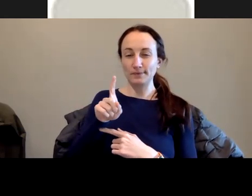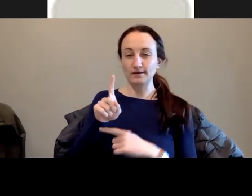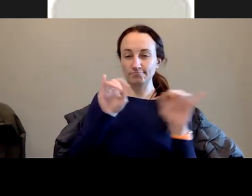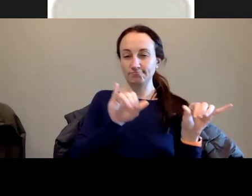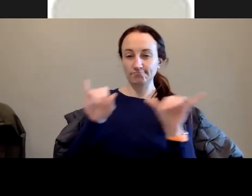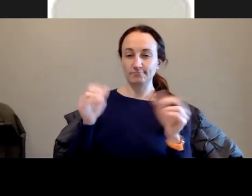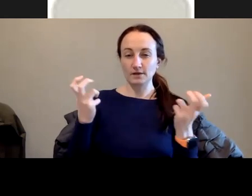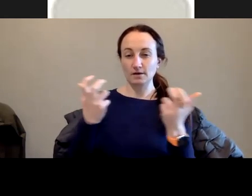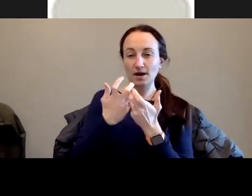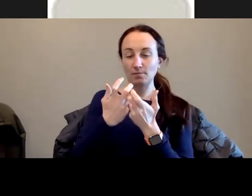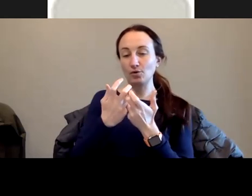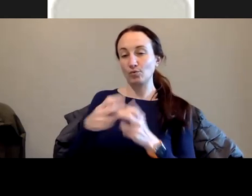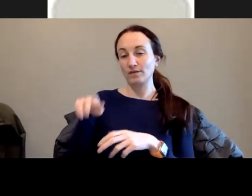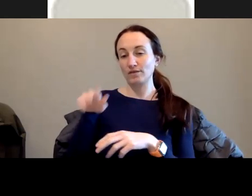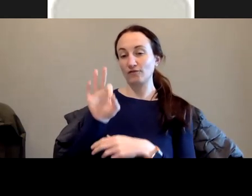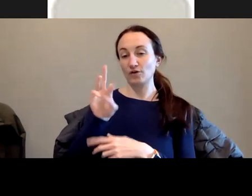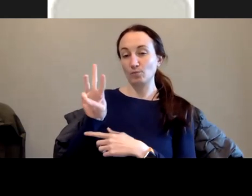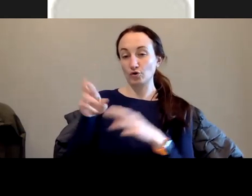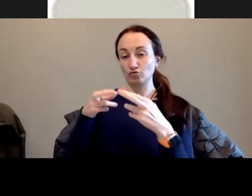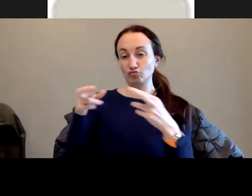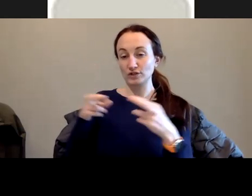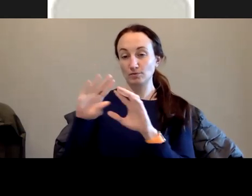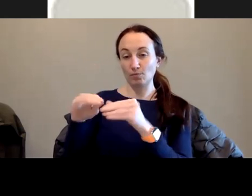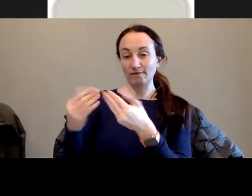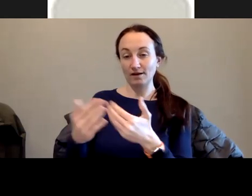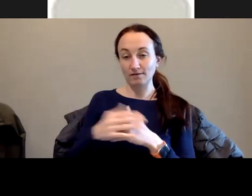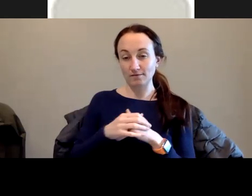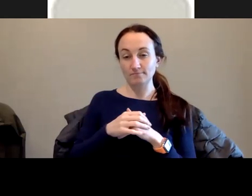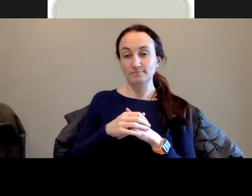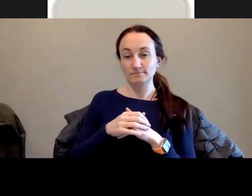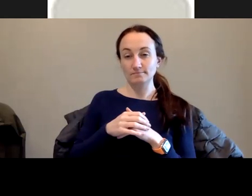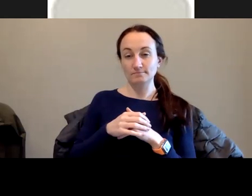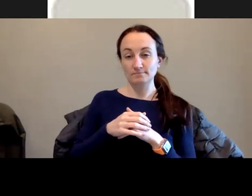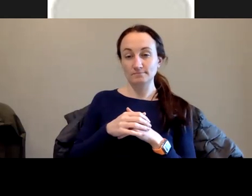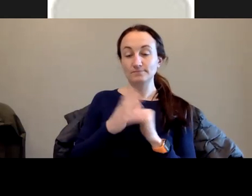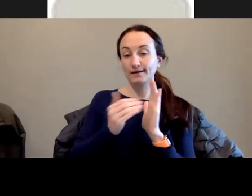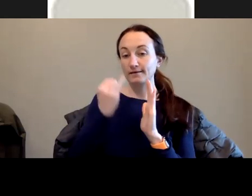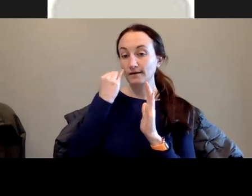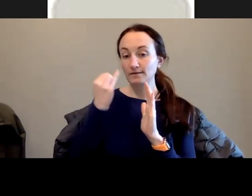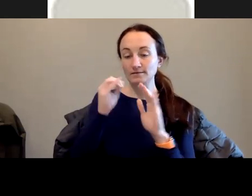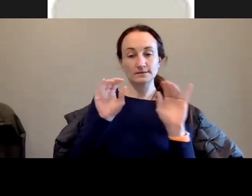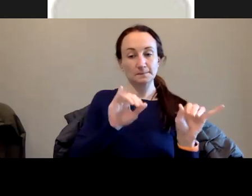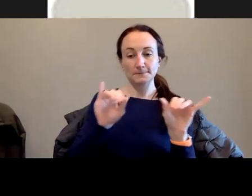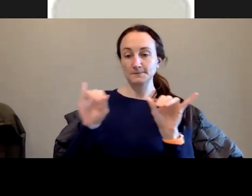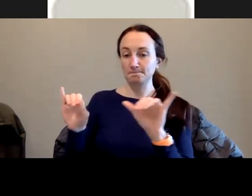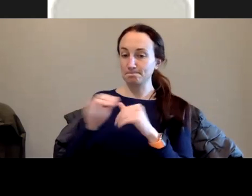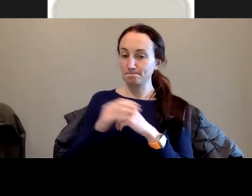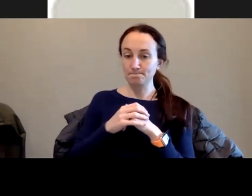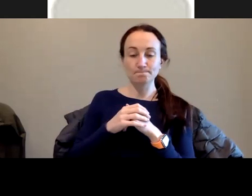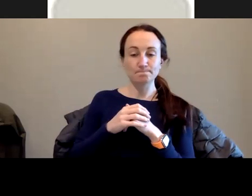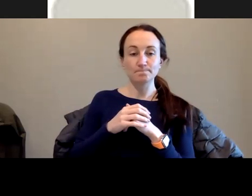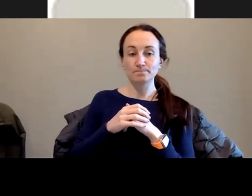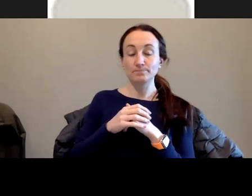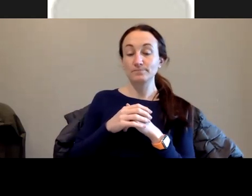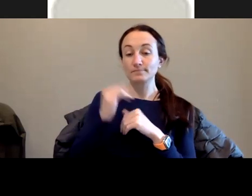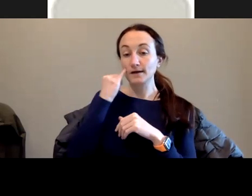framework region, which is given, right? So again, the idea is the same. It is